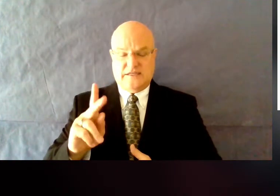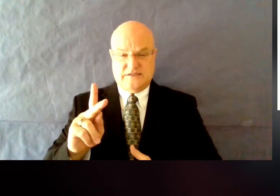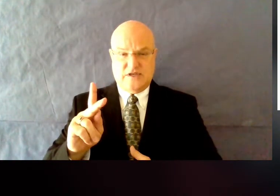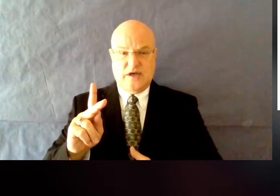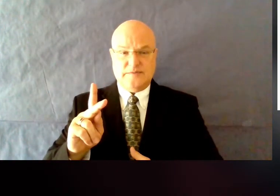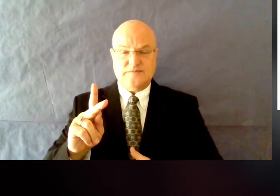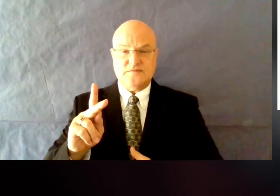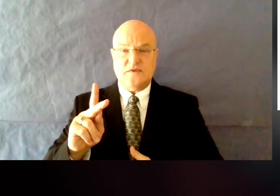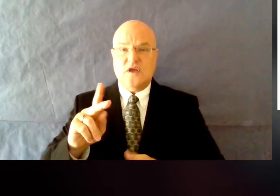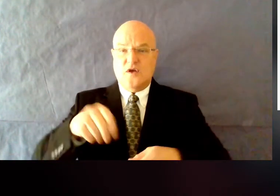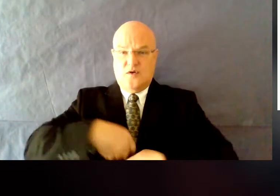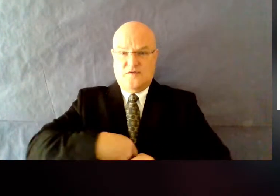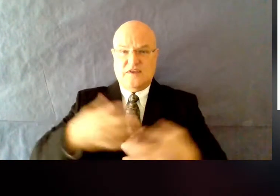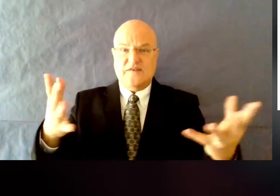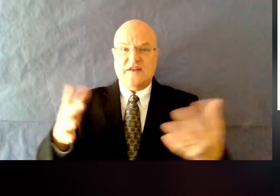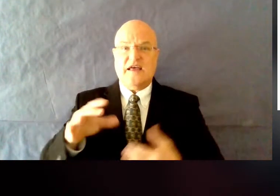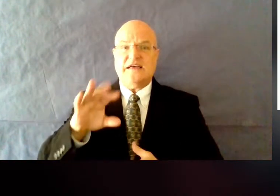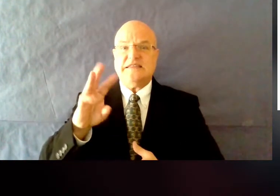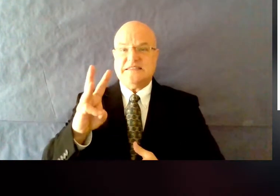We've given out